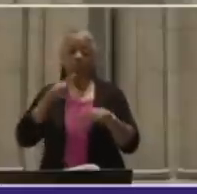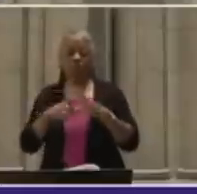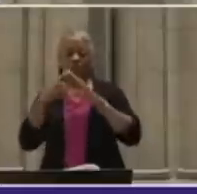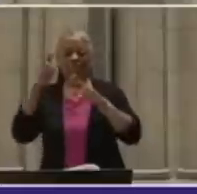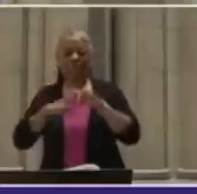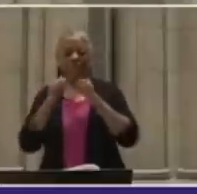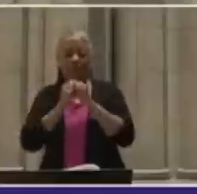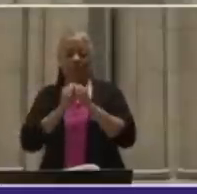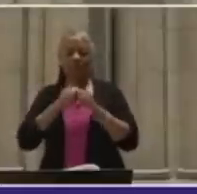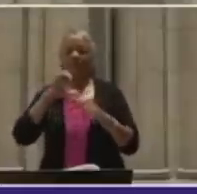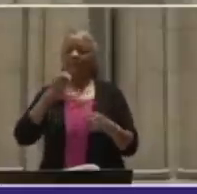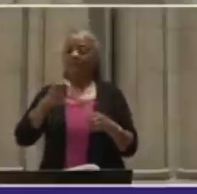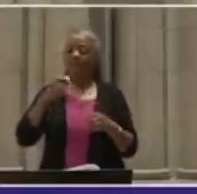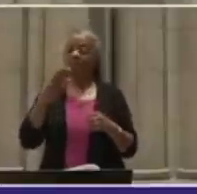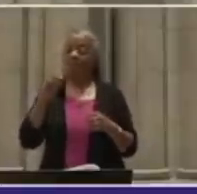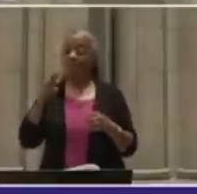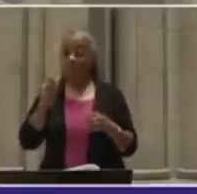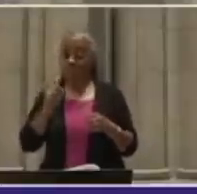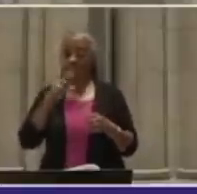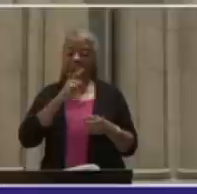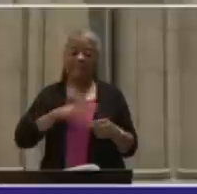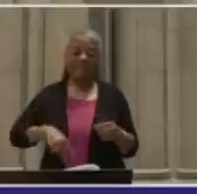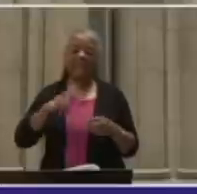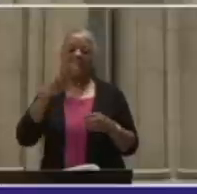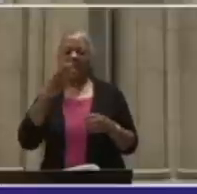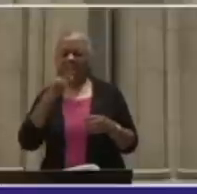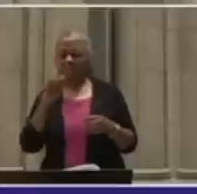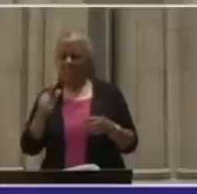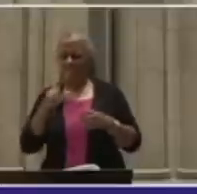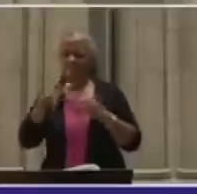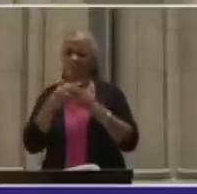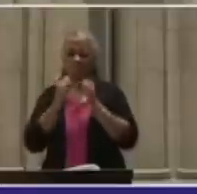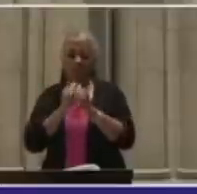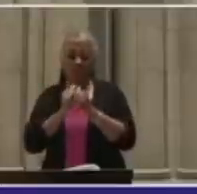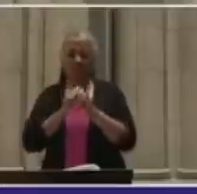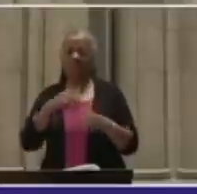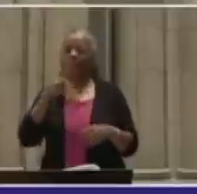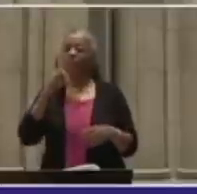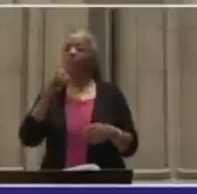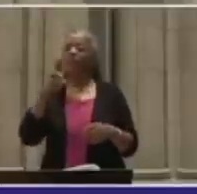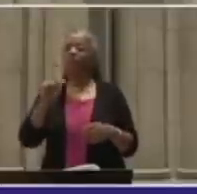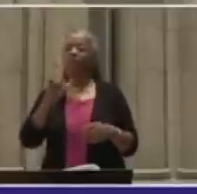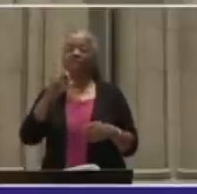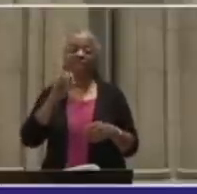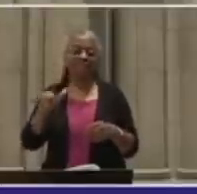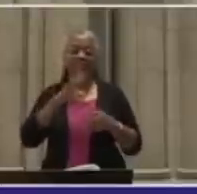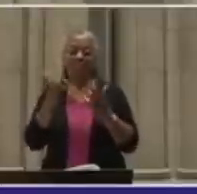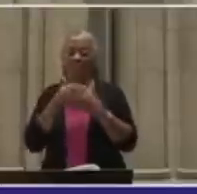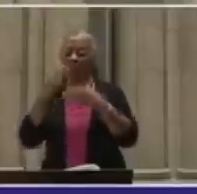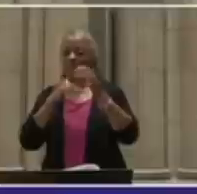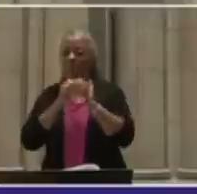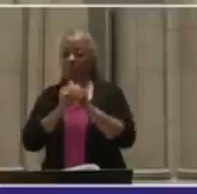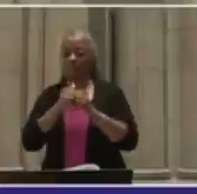And Cesar Chavez and Martin Luther King and Rabbi Heschel, they all got together with Rosa Parks and Dorothy Day, and they marched together and they built a